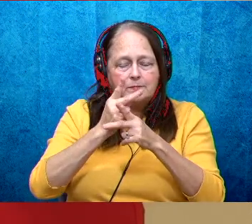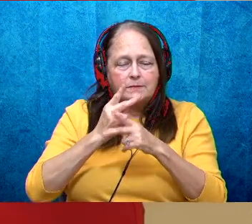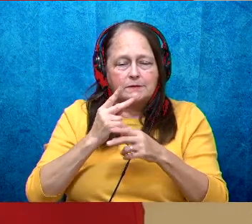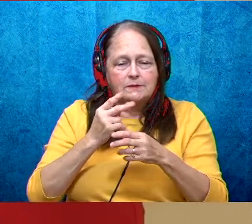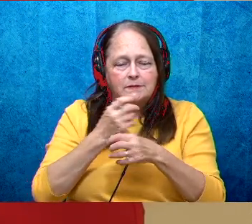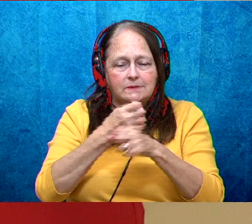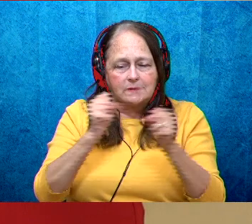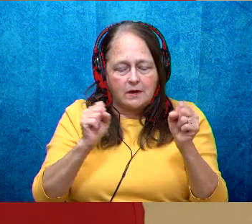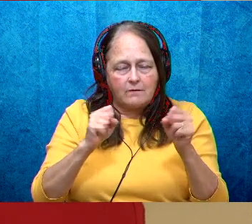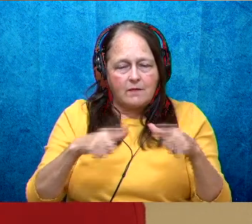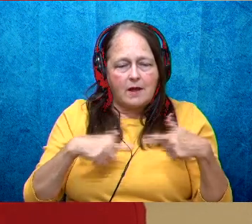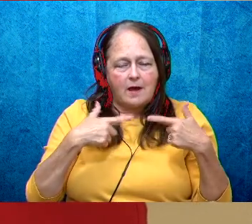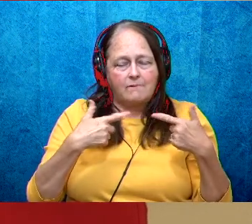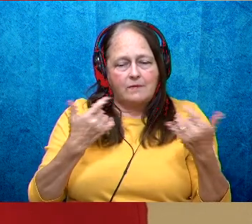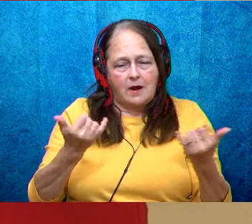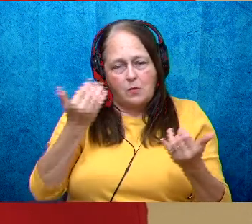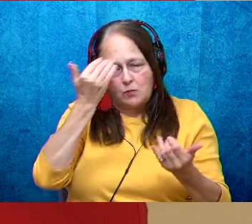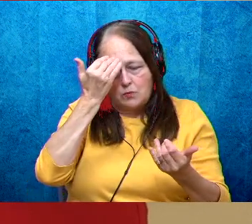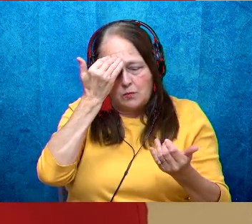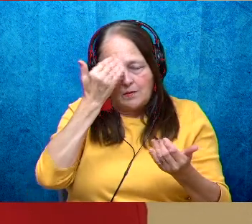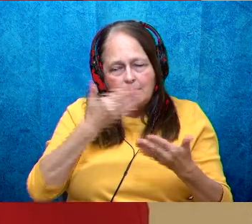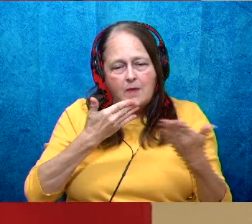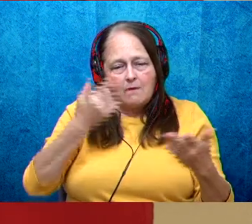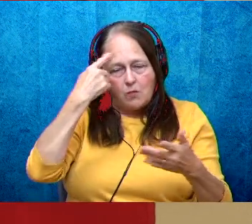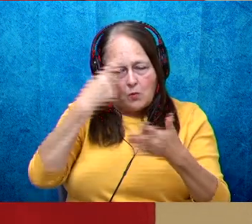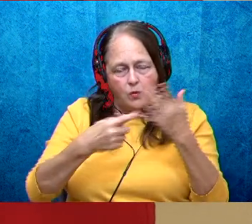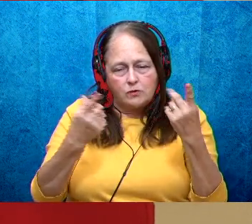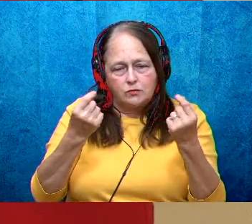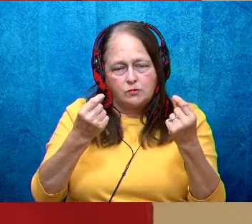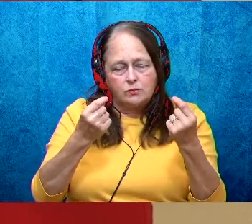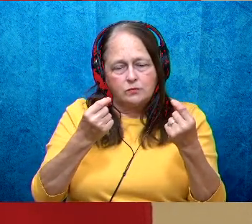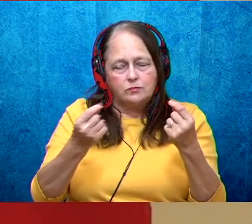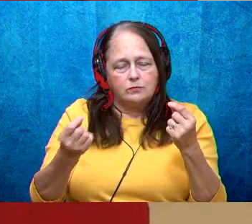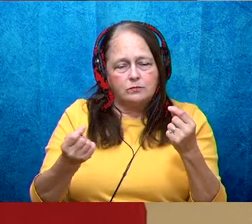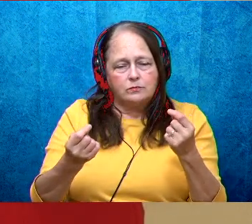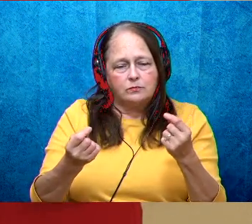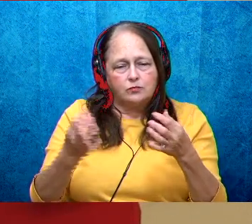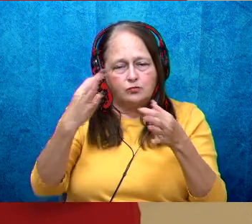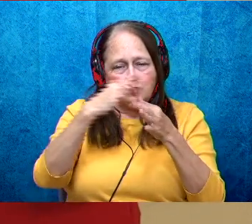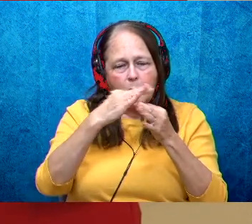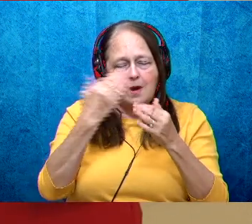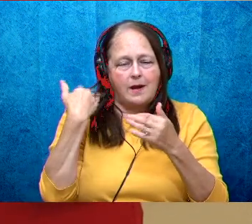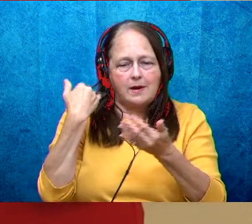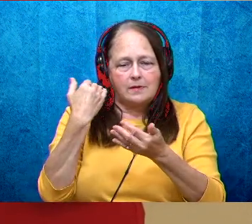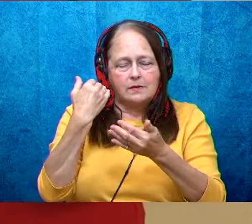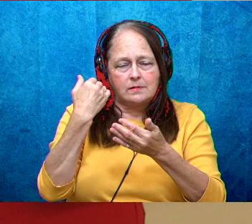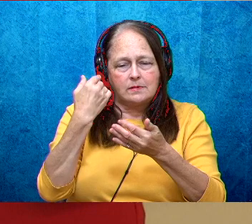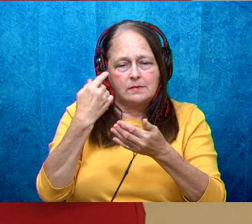keeping life as we know it, thank you for what you do. Join us next week. Thank you.